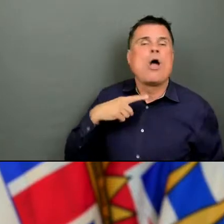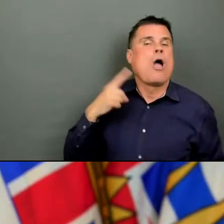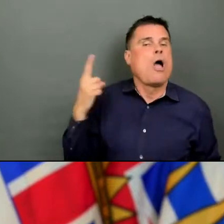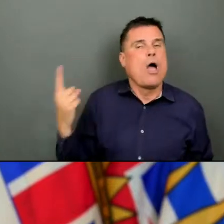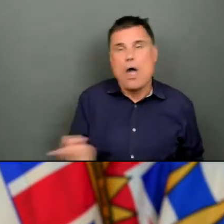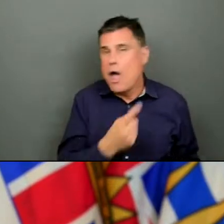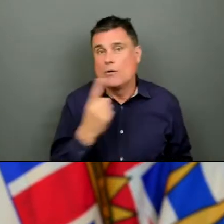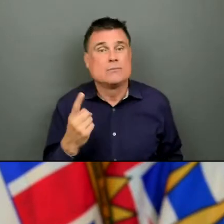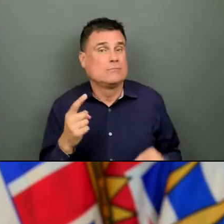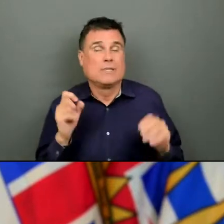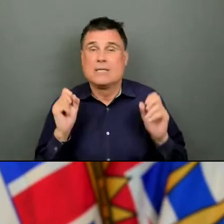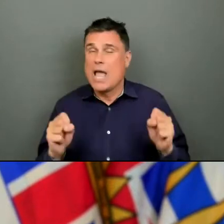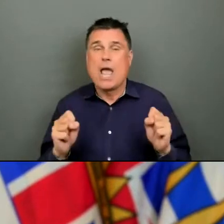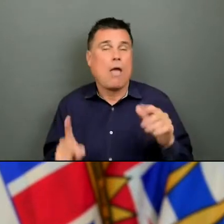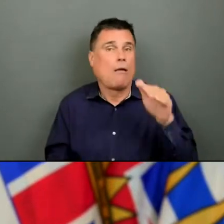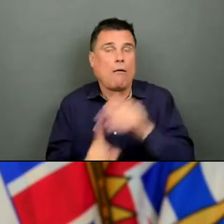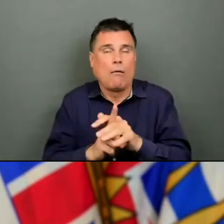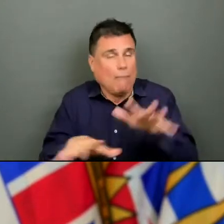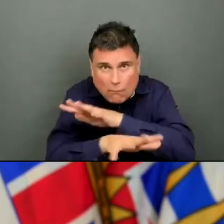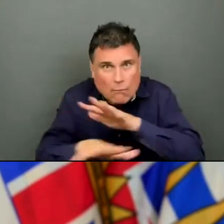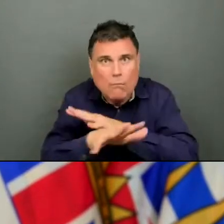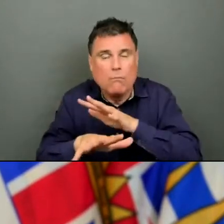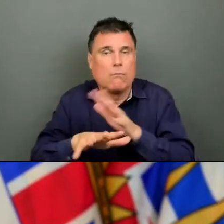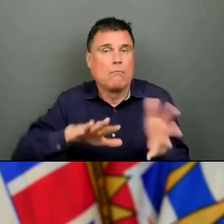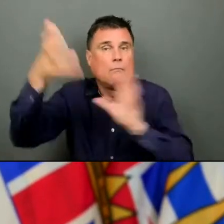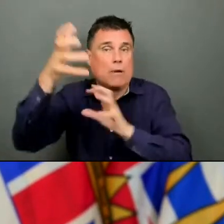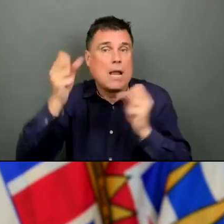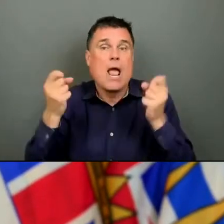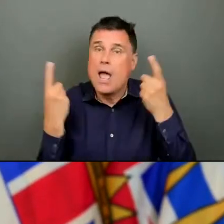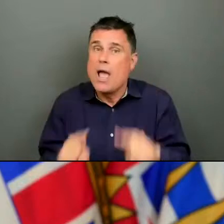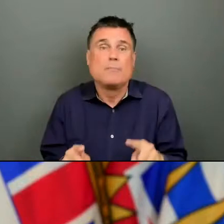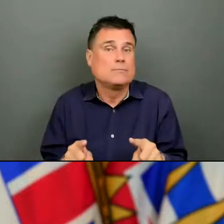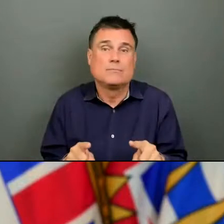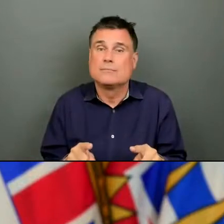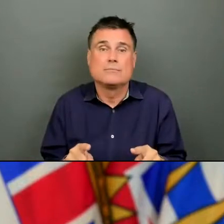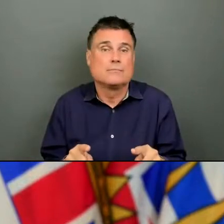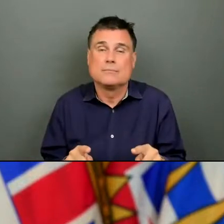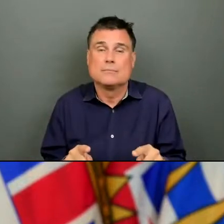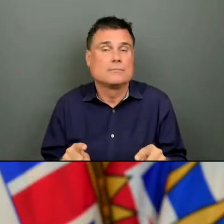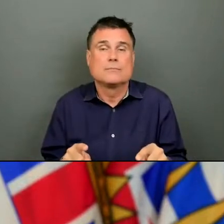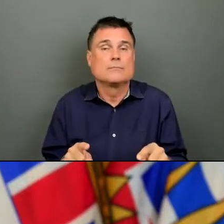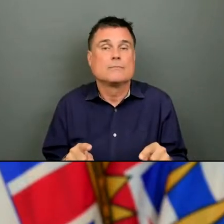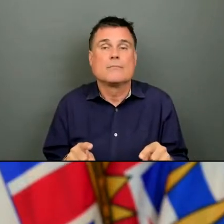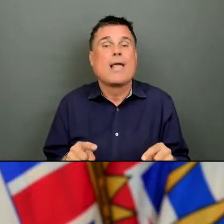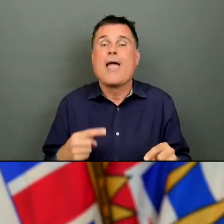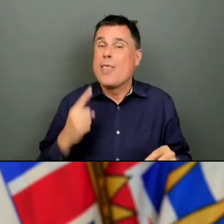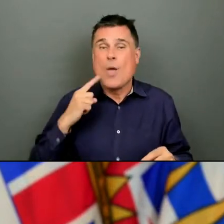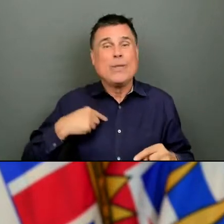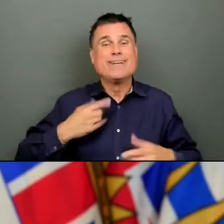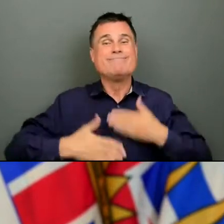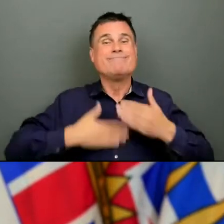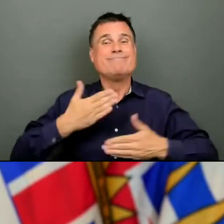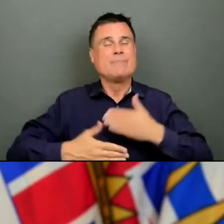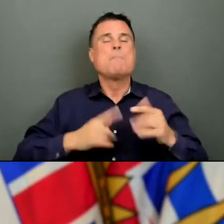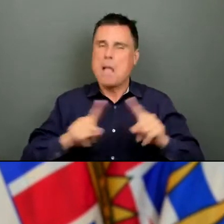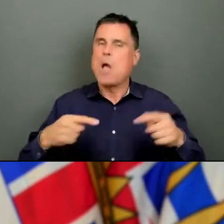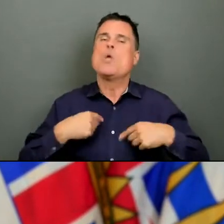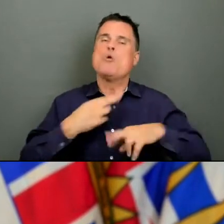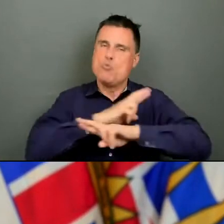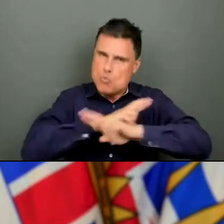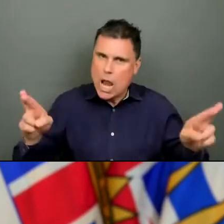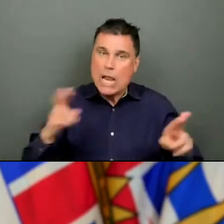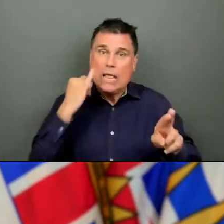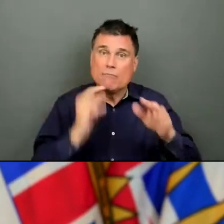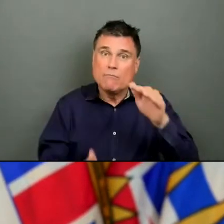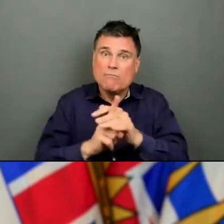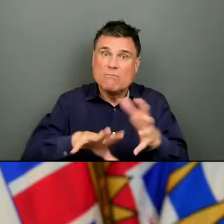think Lisa Yuza said last week, you know, bricks to the head. So we are preparing for those. And part of the things that we're doing to prepare is making sure